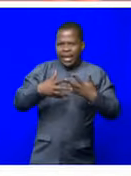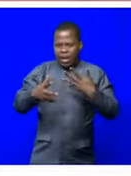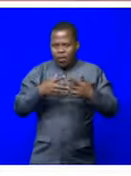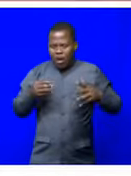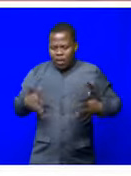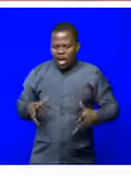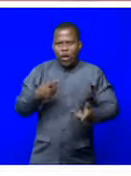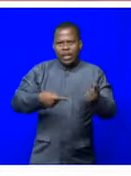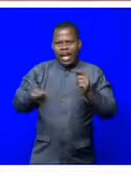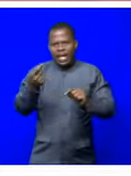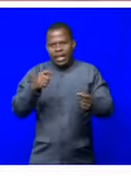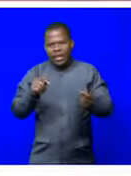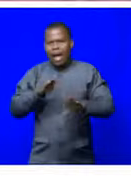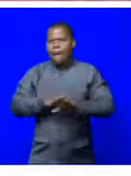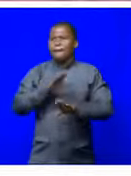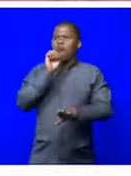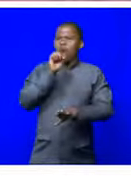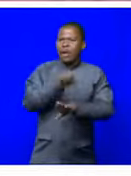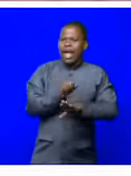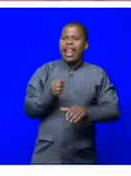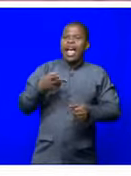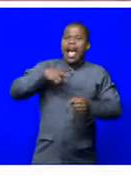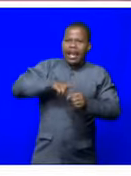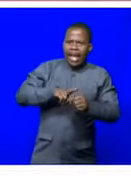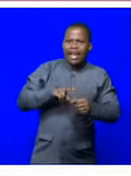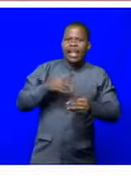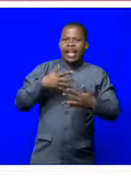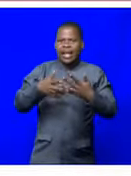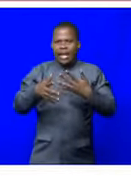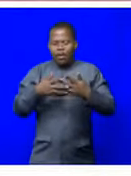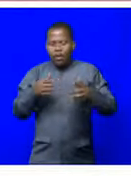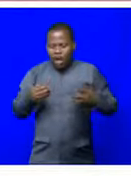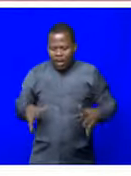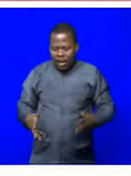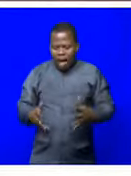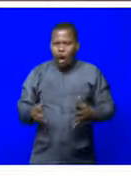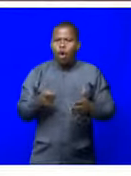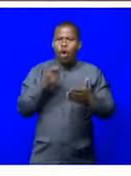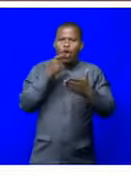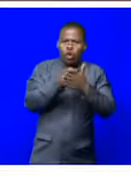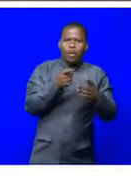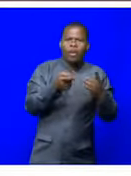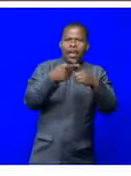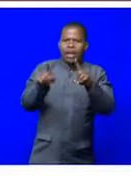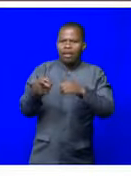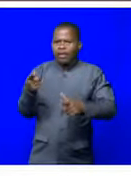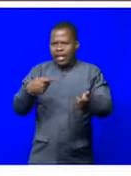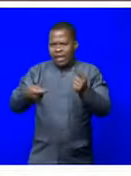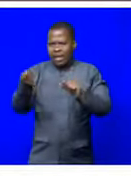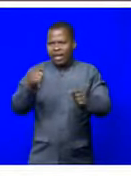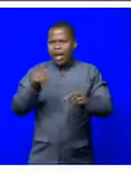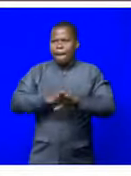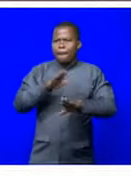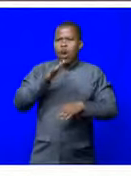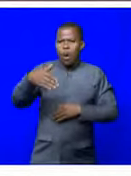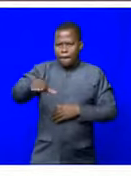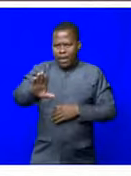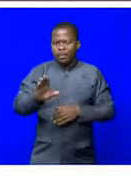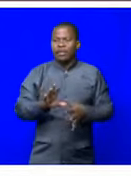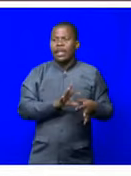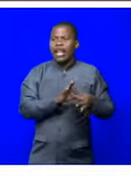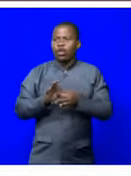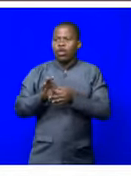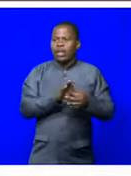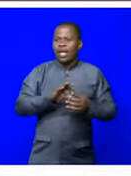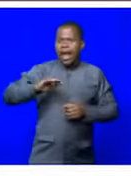see their produce in our retails. That's what's critical for us. Sonia Paiva longumsunguli wenhlangano